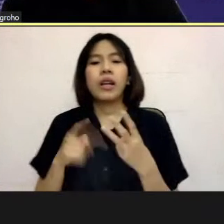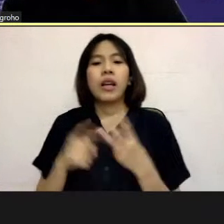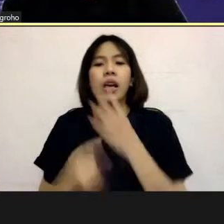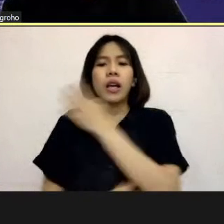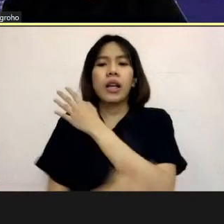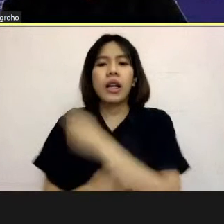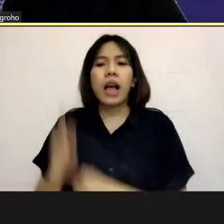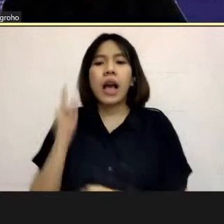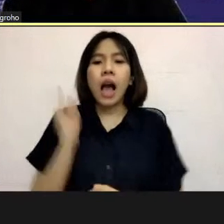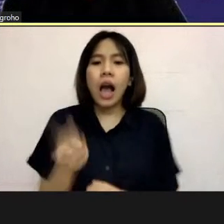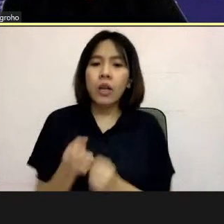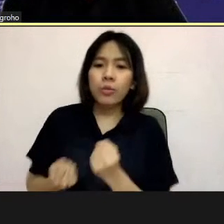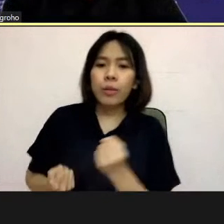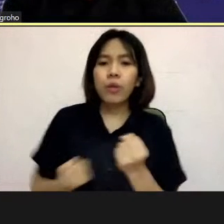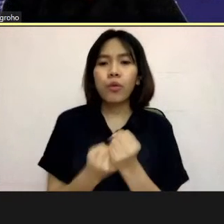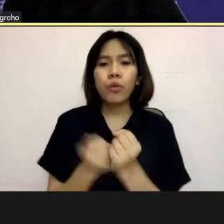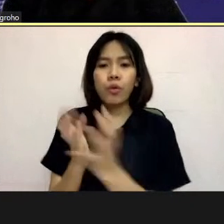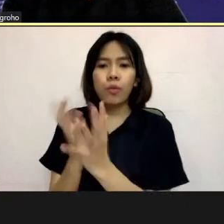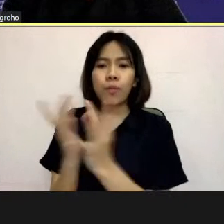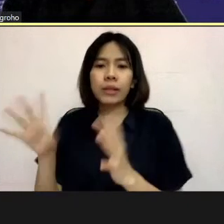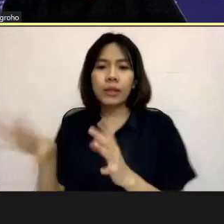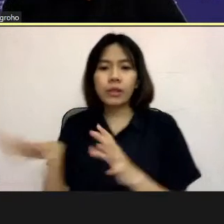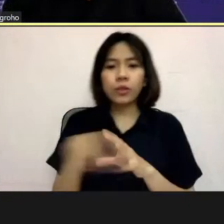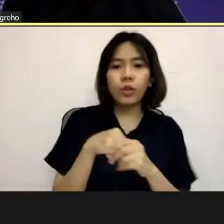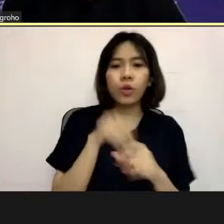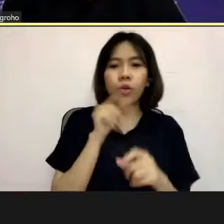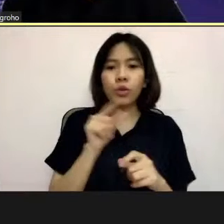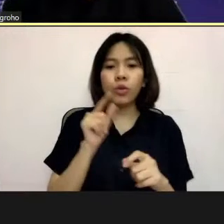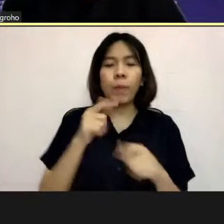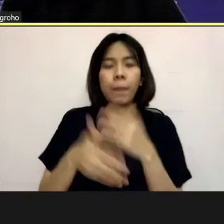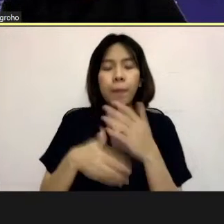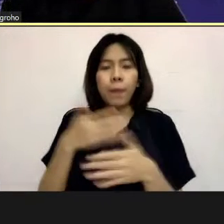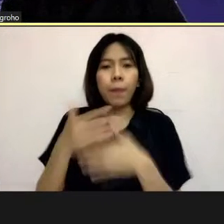levels decision-making processes.